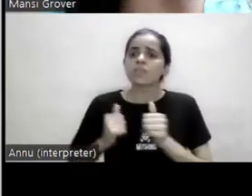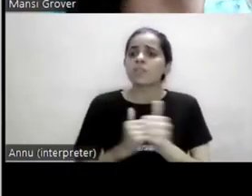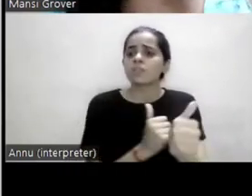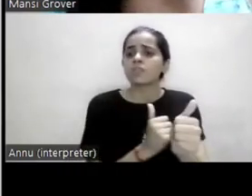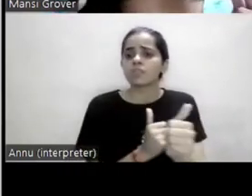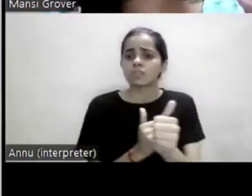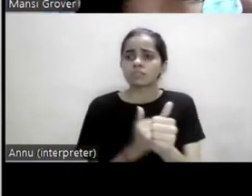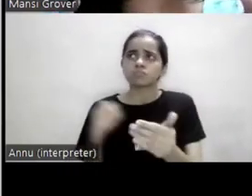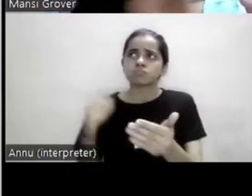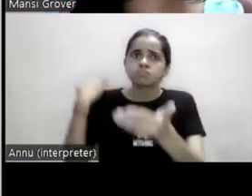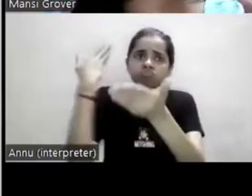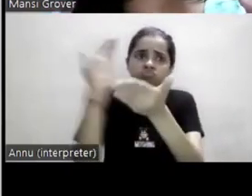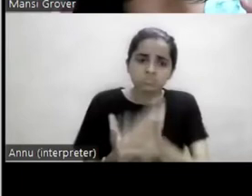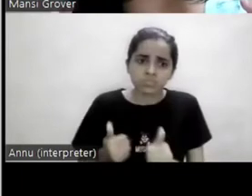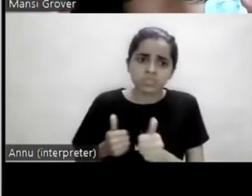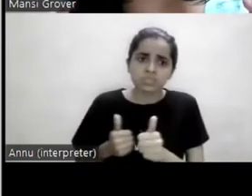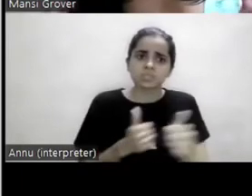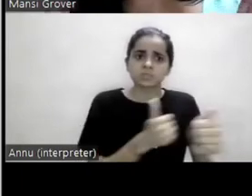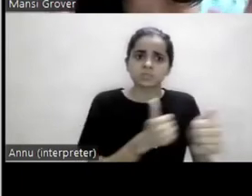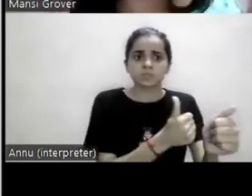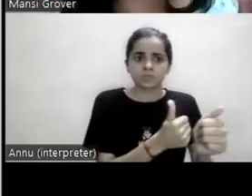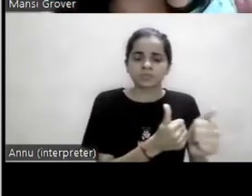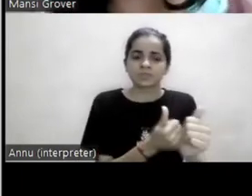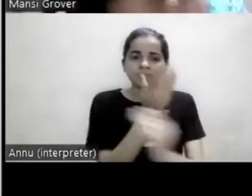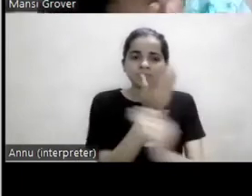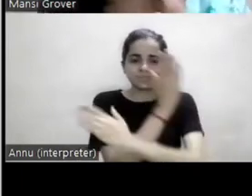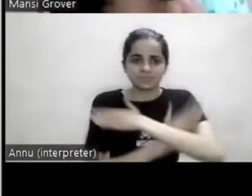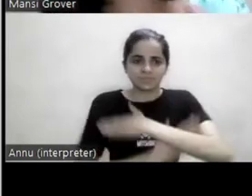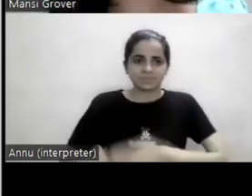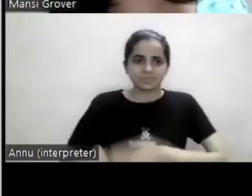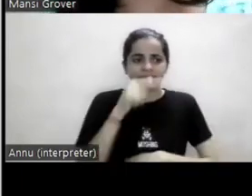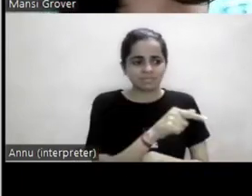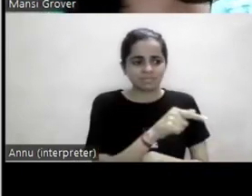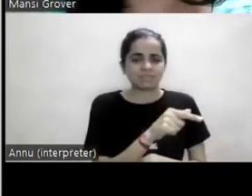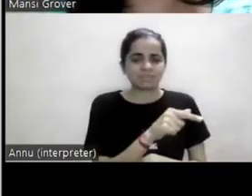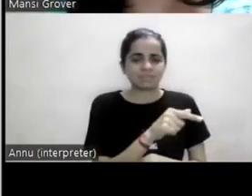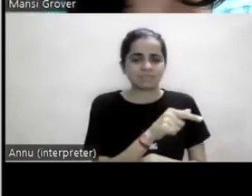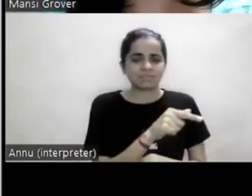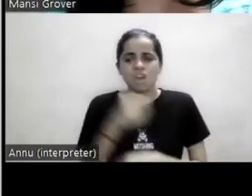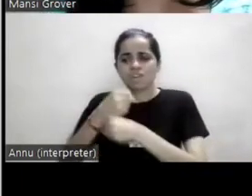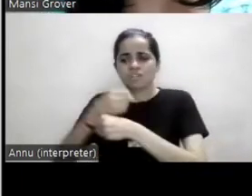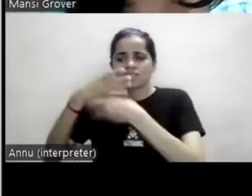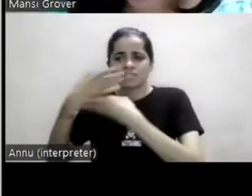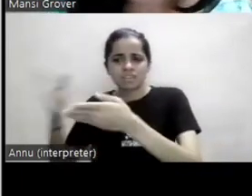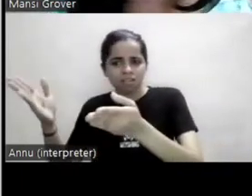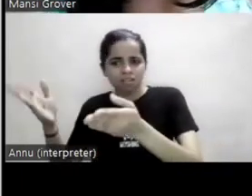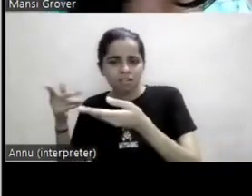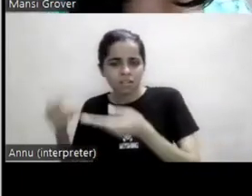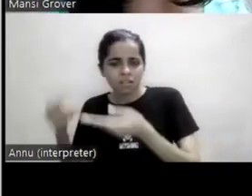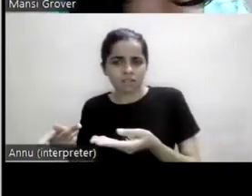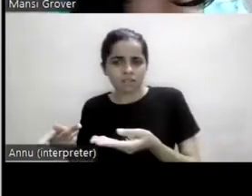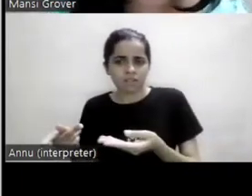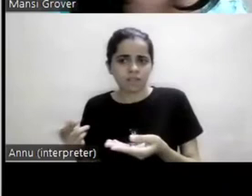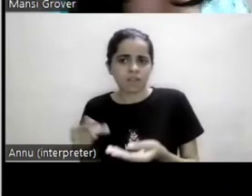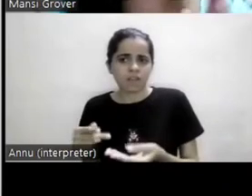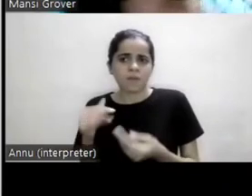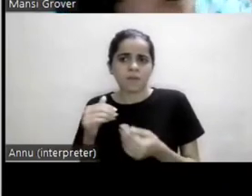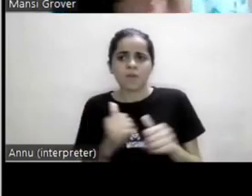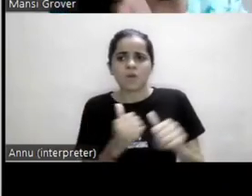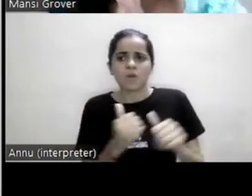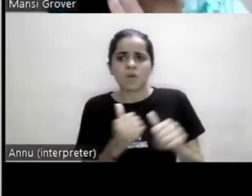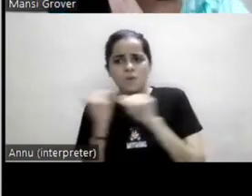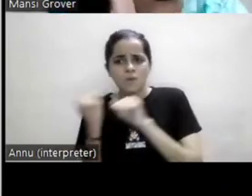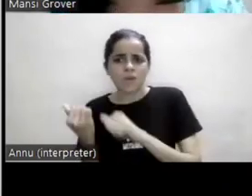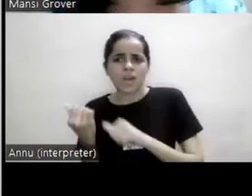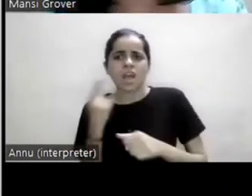know, assigning that status of him being normal again? Are we putting back again